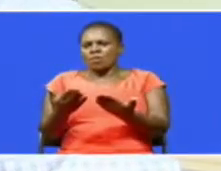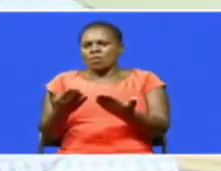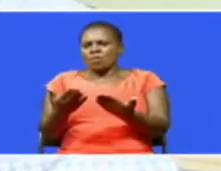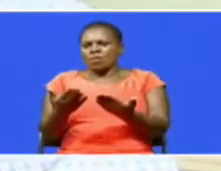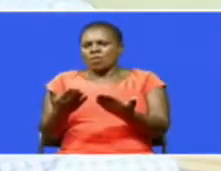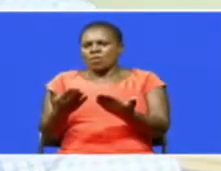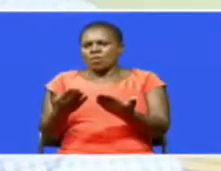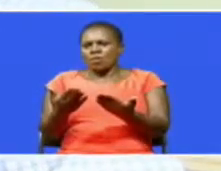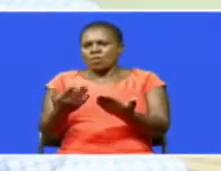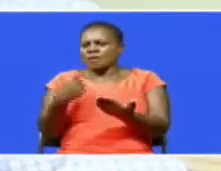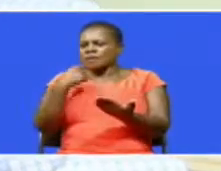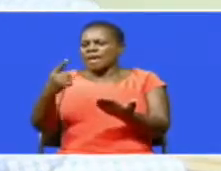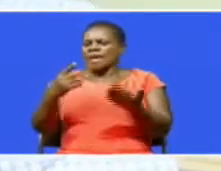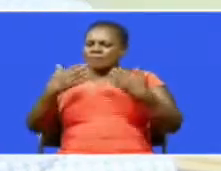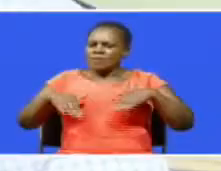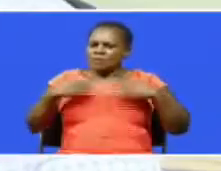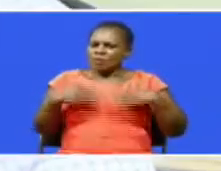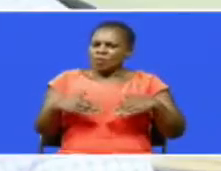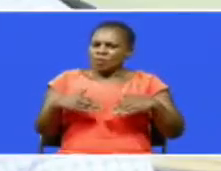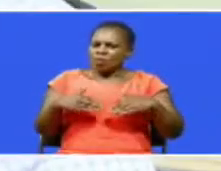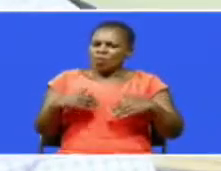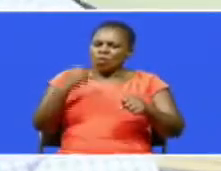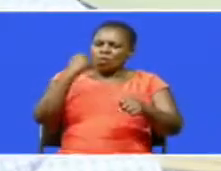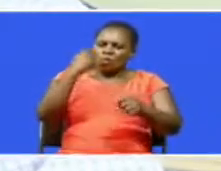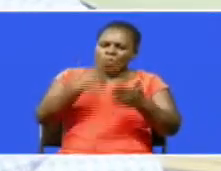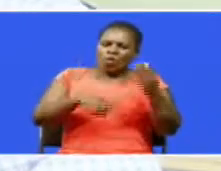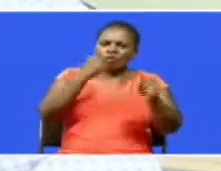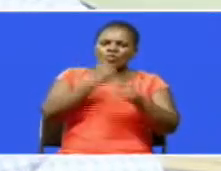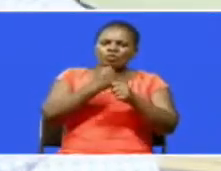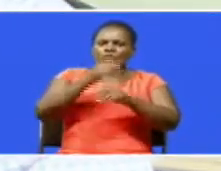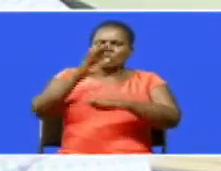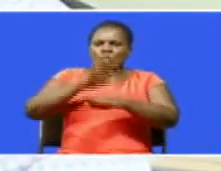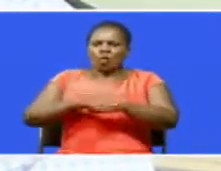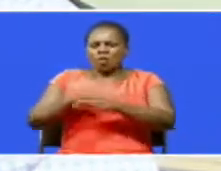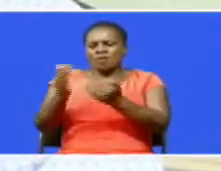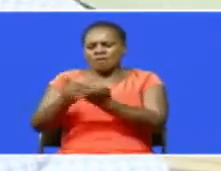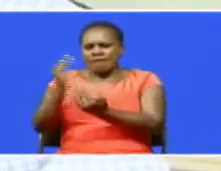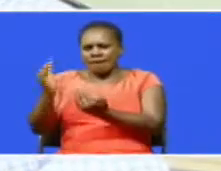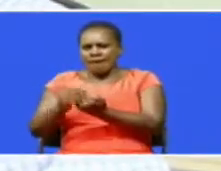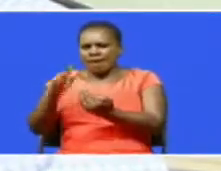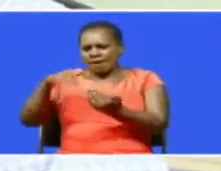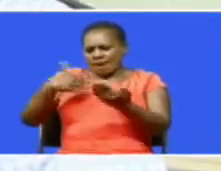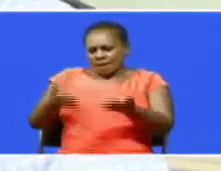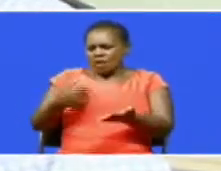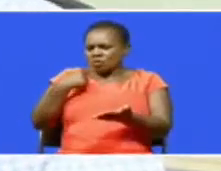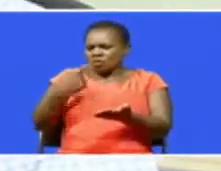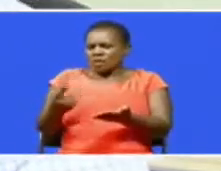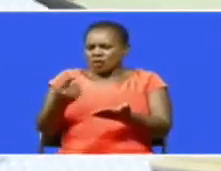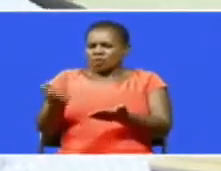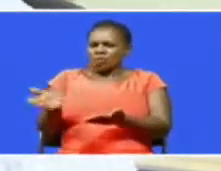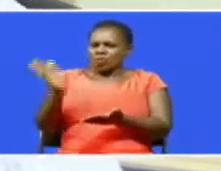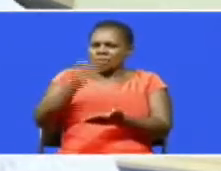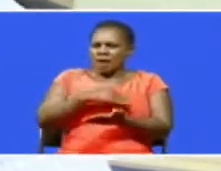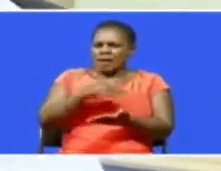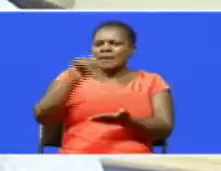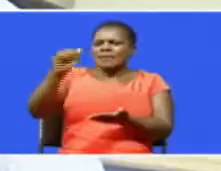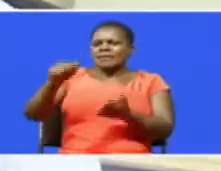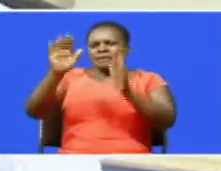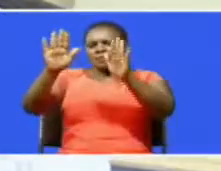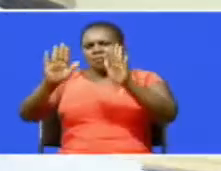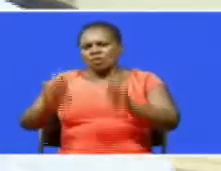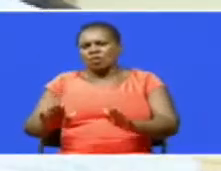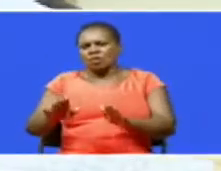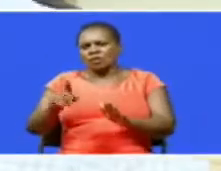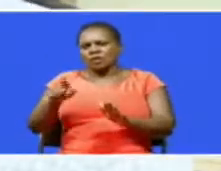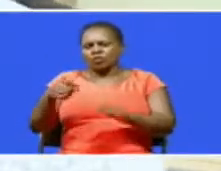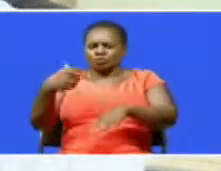you tell people what to do regarding routine care. So we are now trying to claw back and say, yes, it's important that children